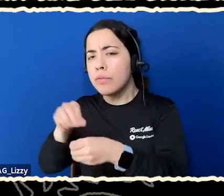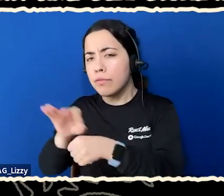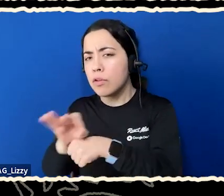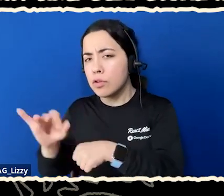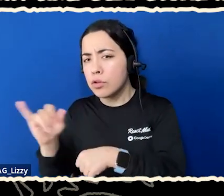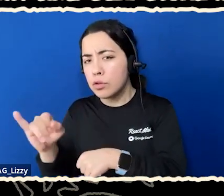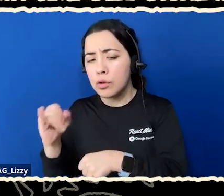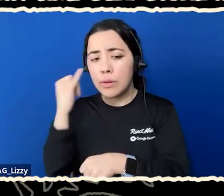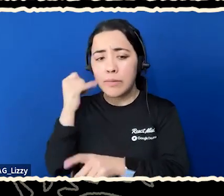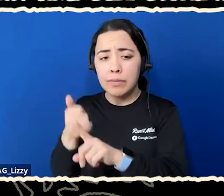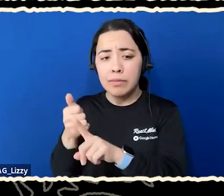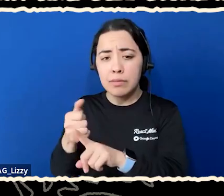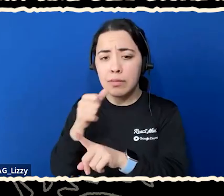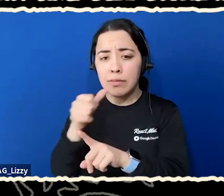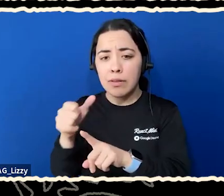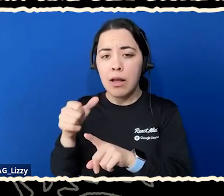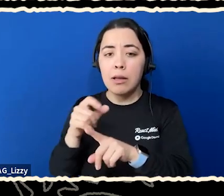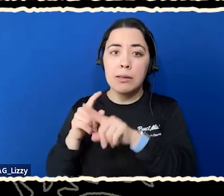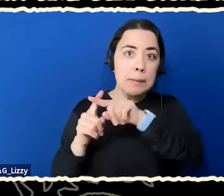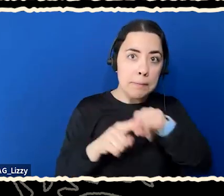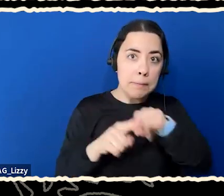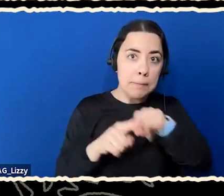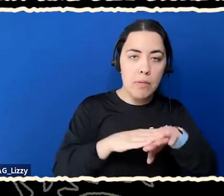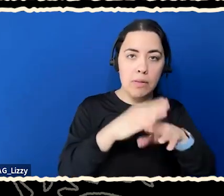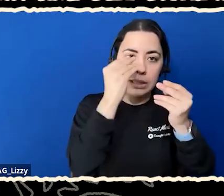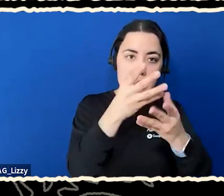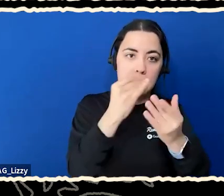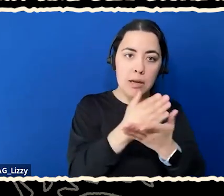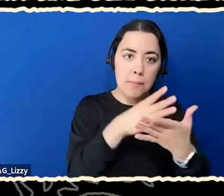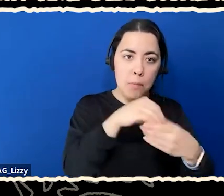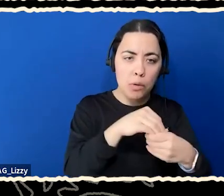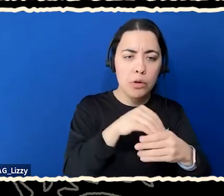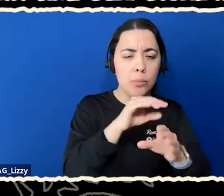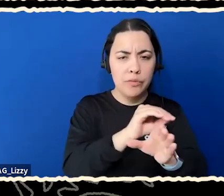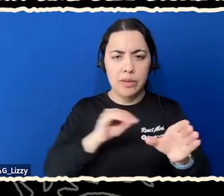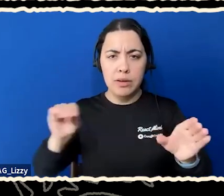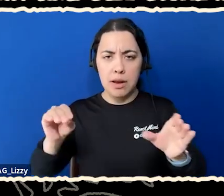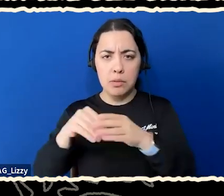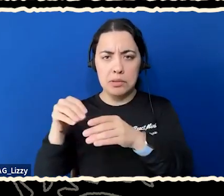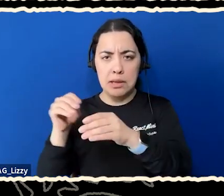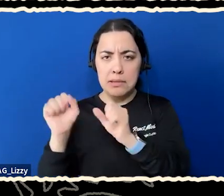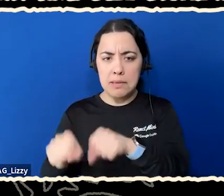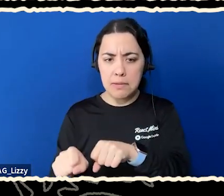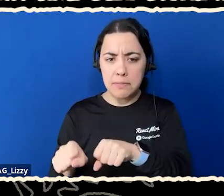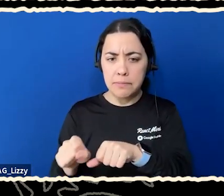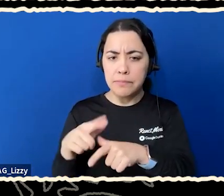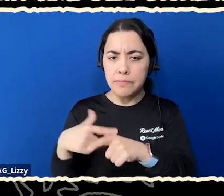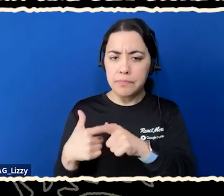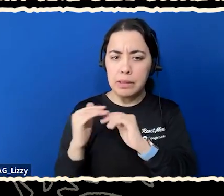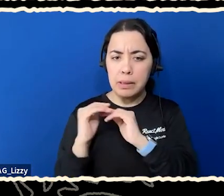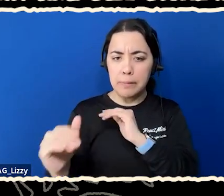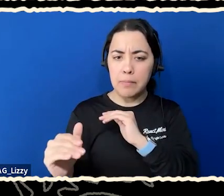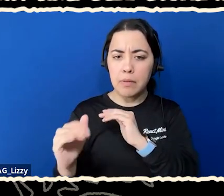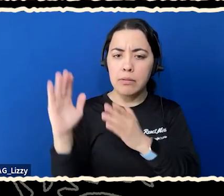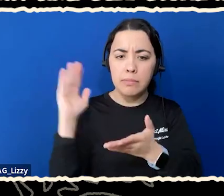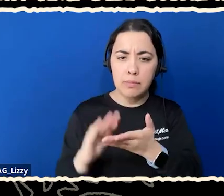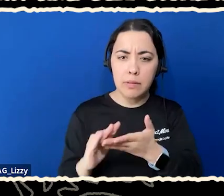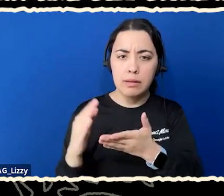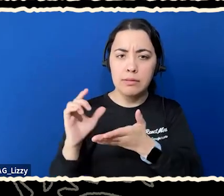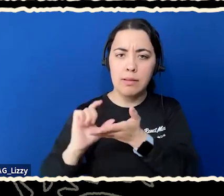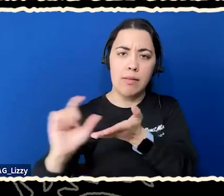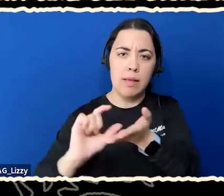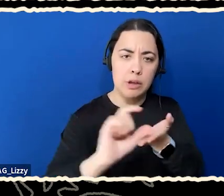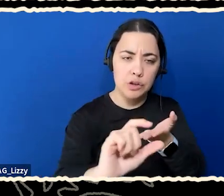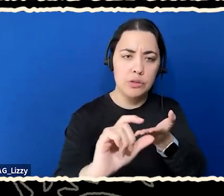can move it outside. This will reduce allocations and stabilize this function's reference, so you can